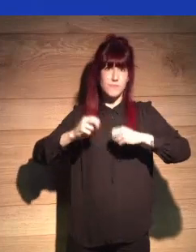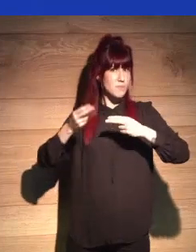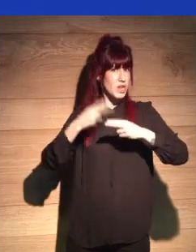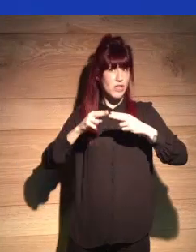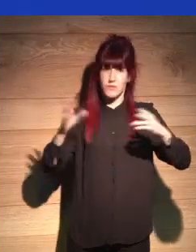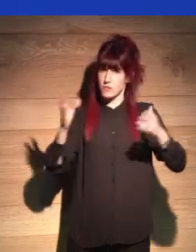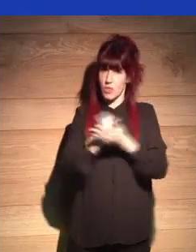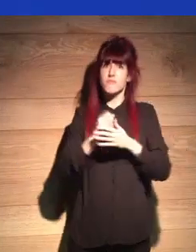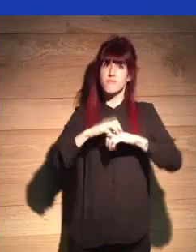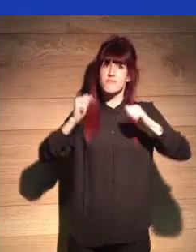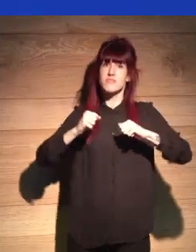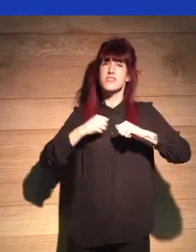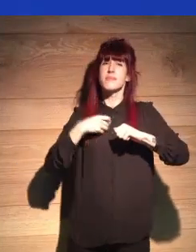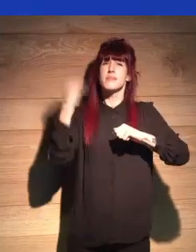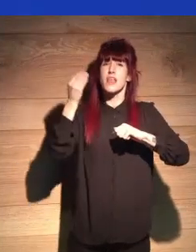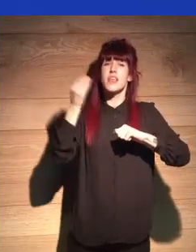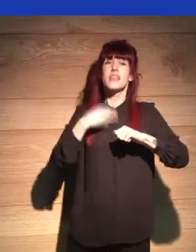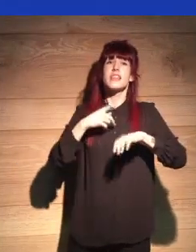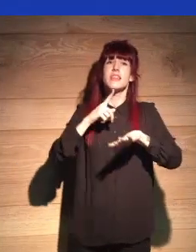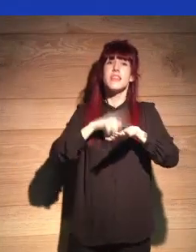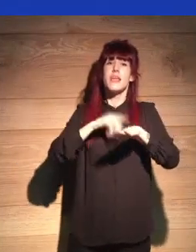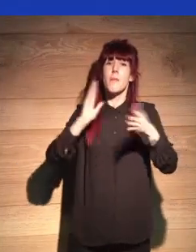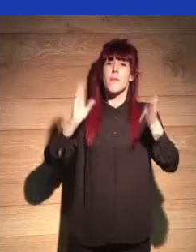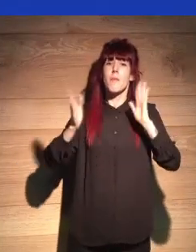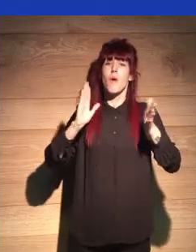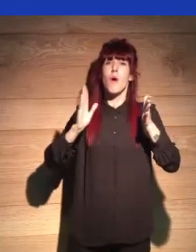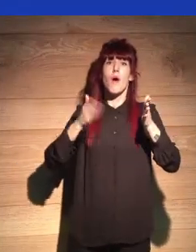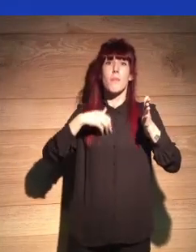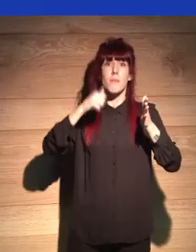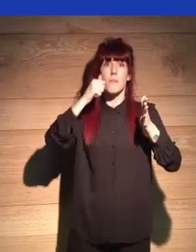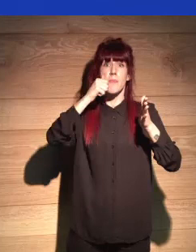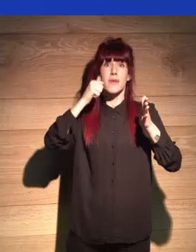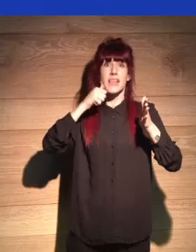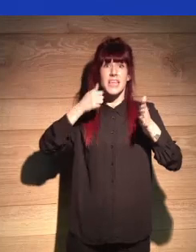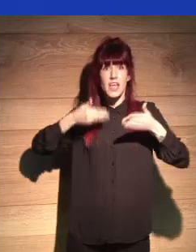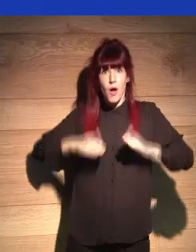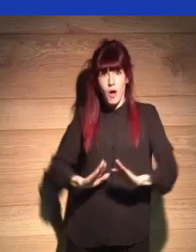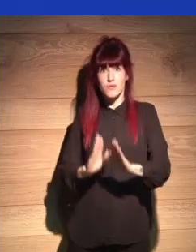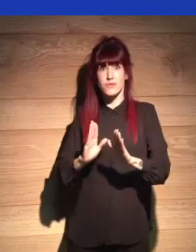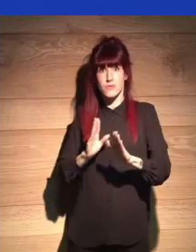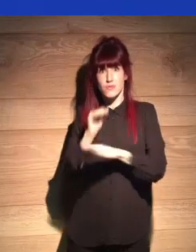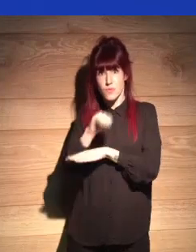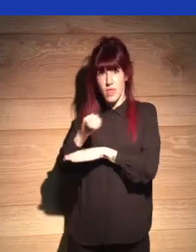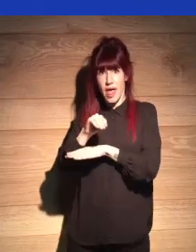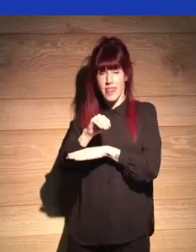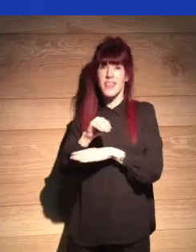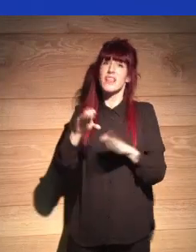groups, they considered the maternity time and child breeding in the